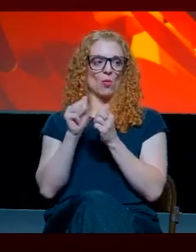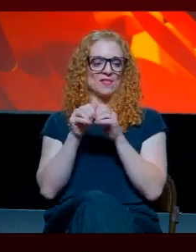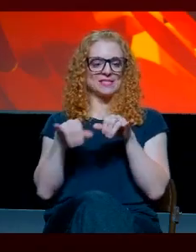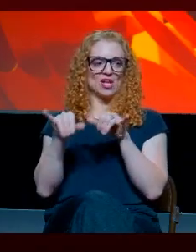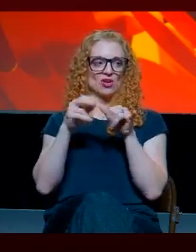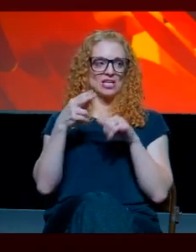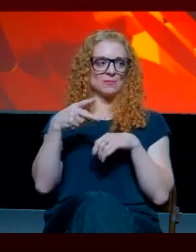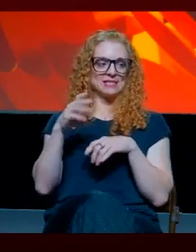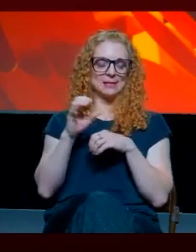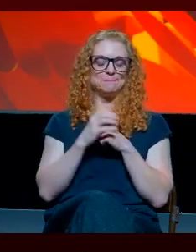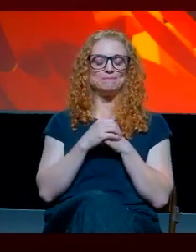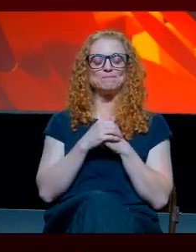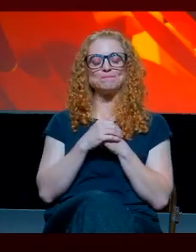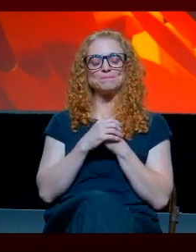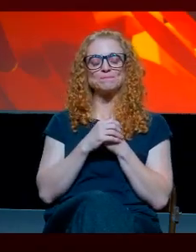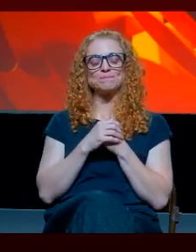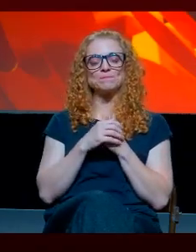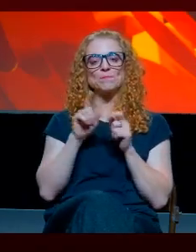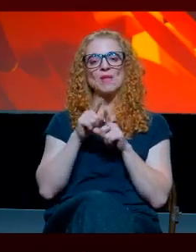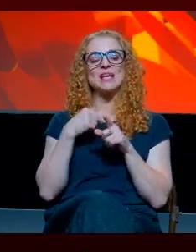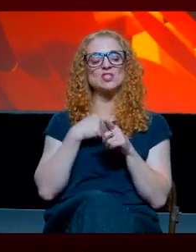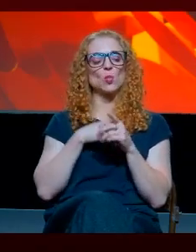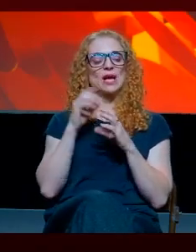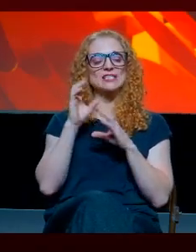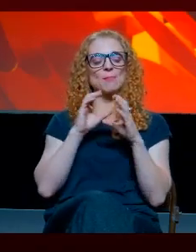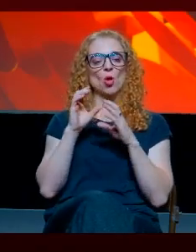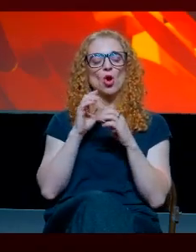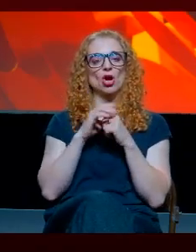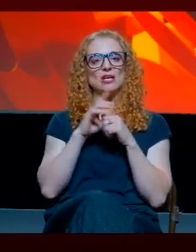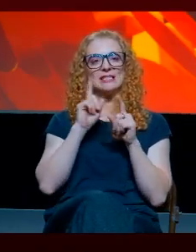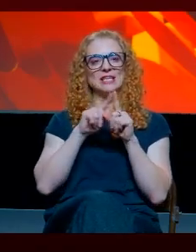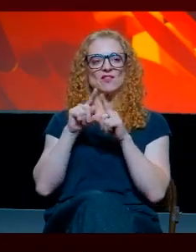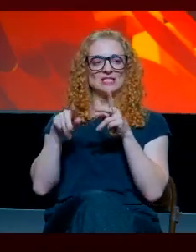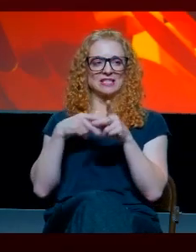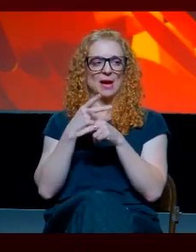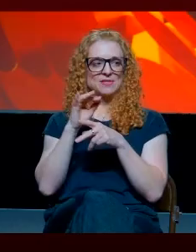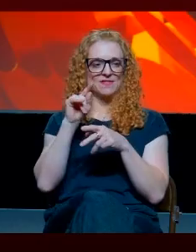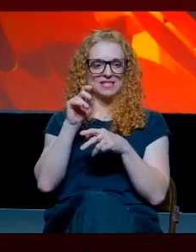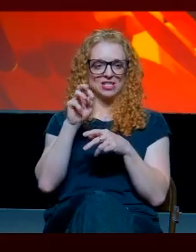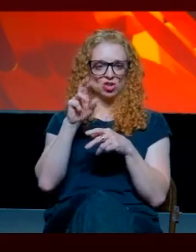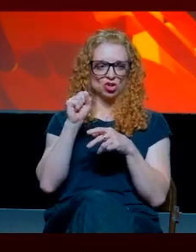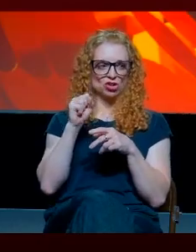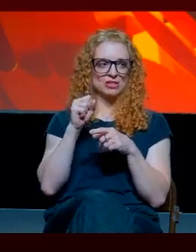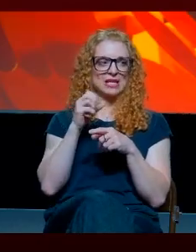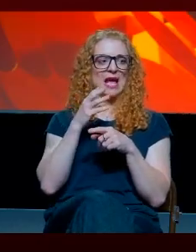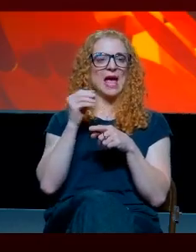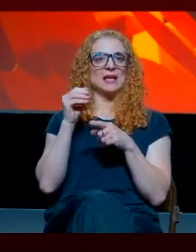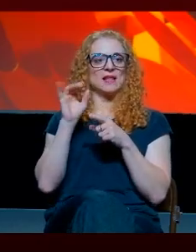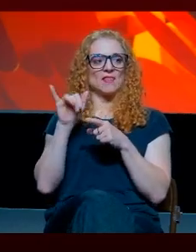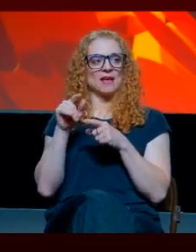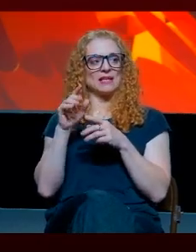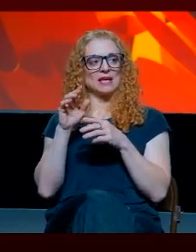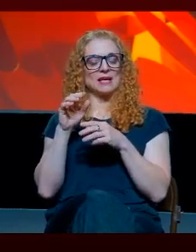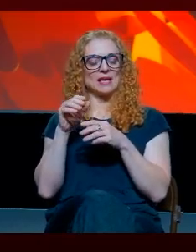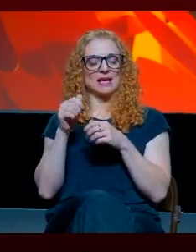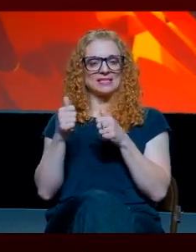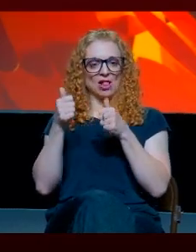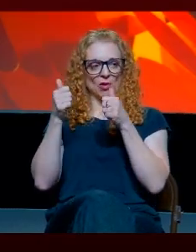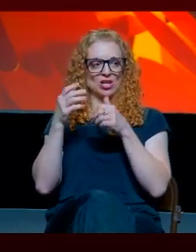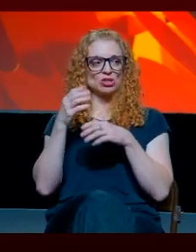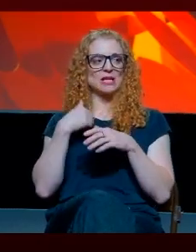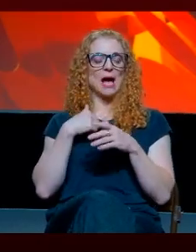HPC. As we explore different types of tensors and tensor accelerators, I